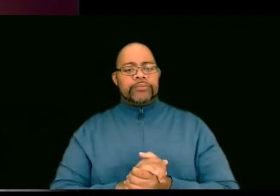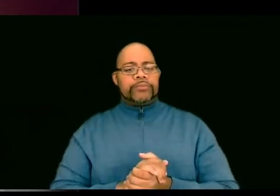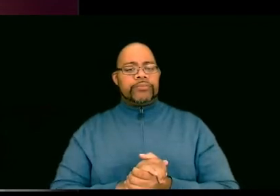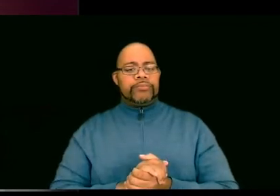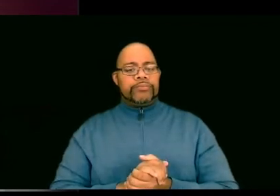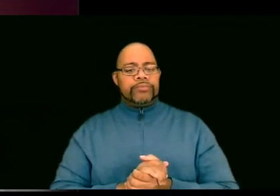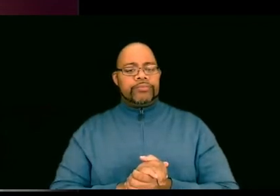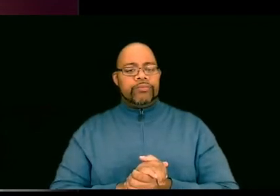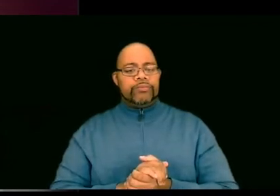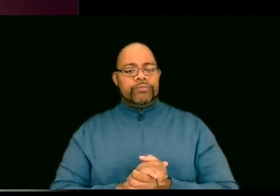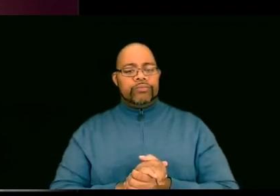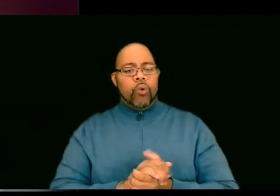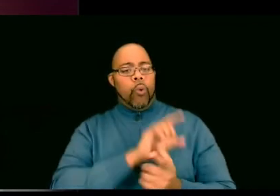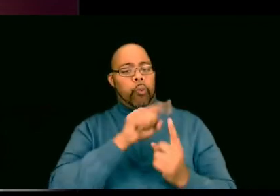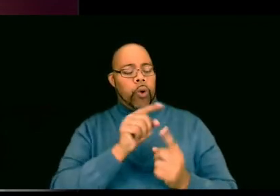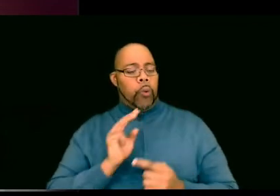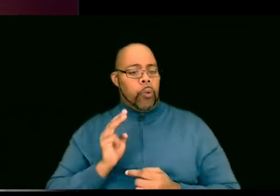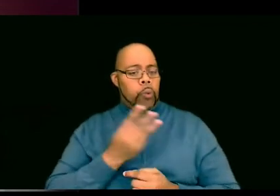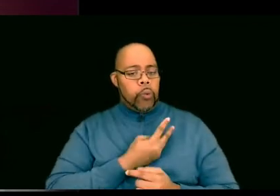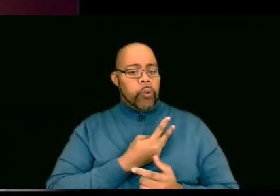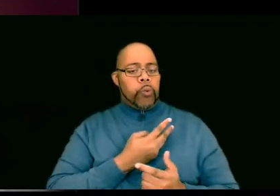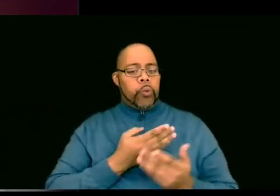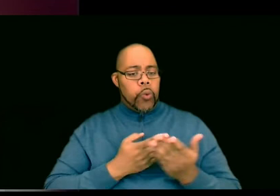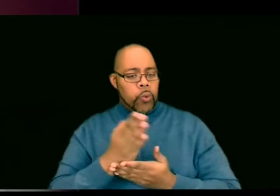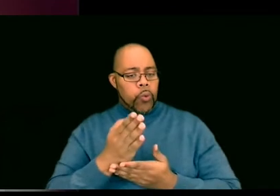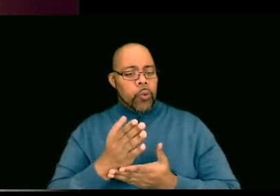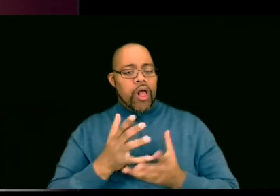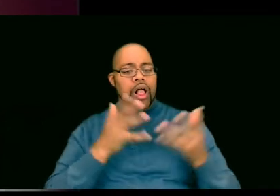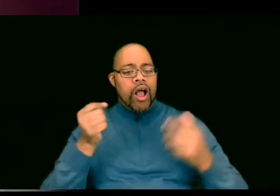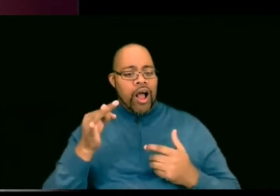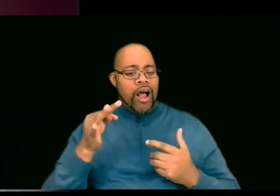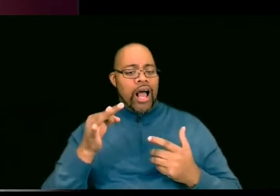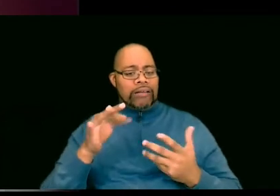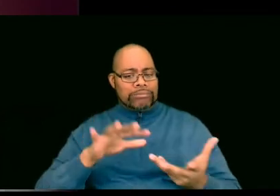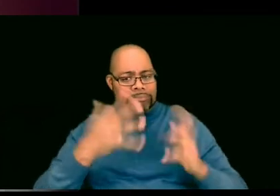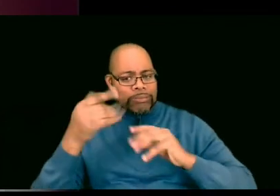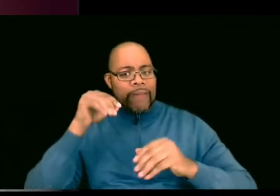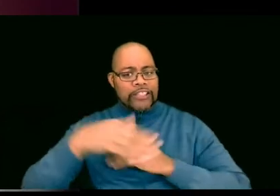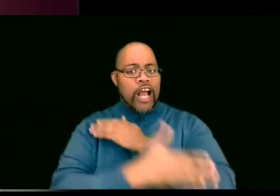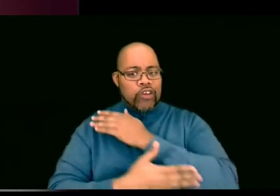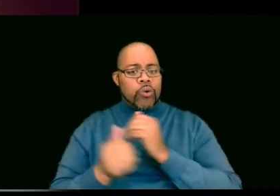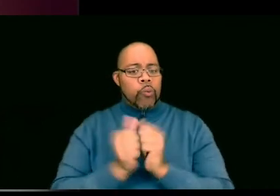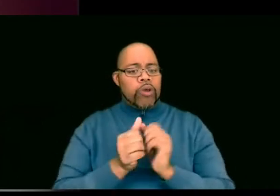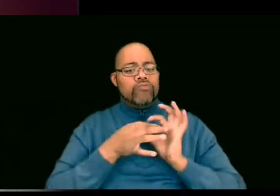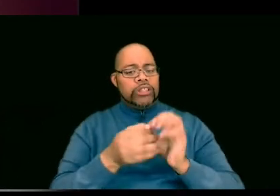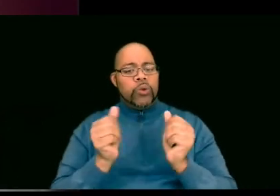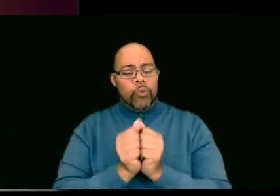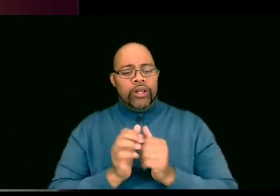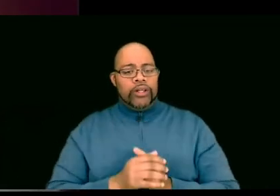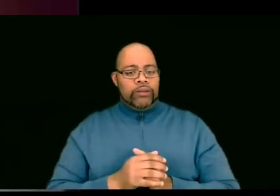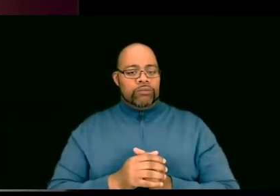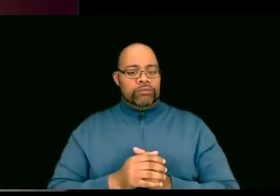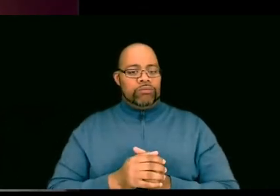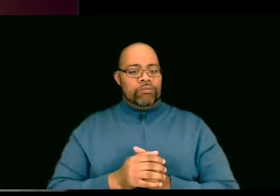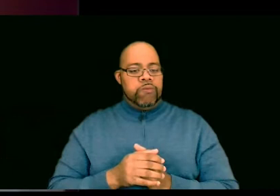example, you know, when we were going through quite a bit of turmoil in this country with regards